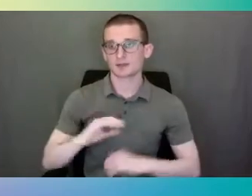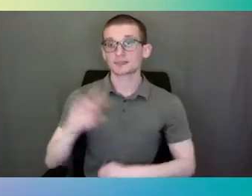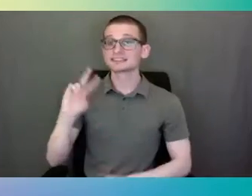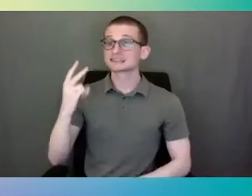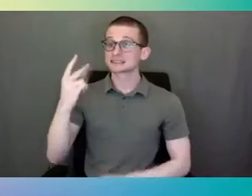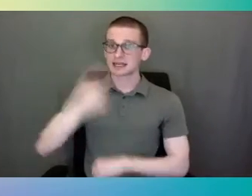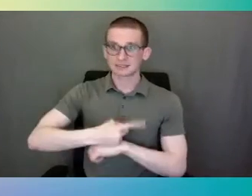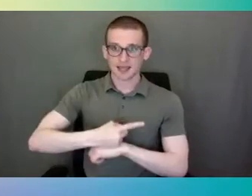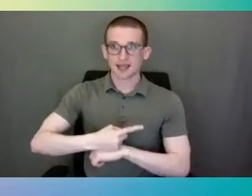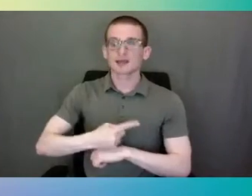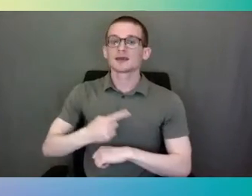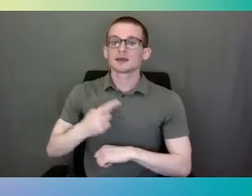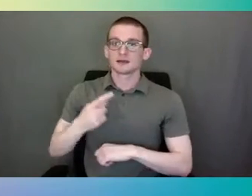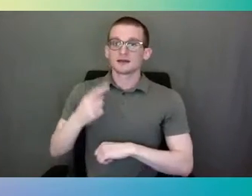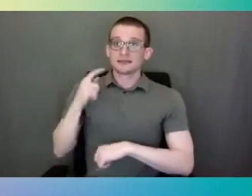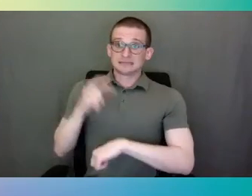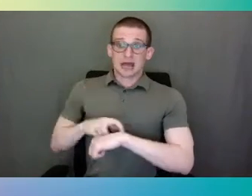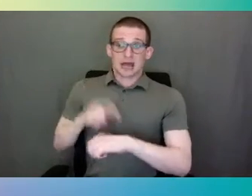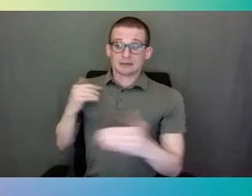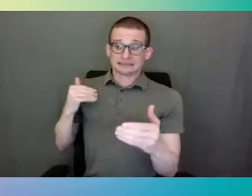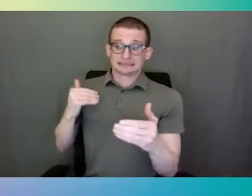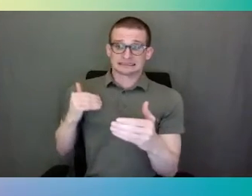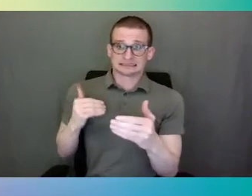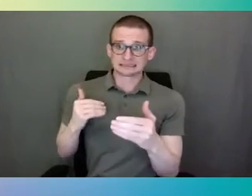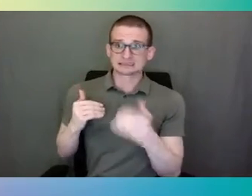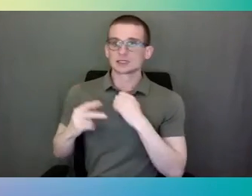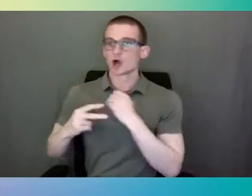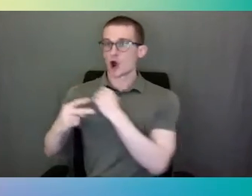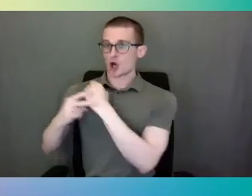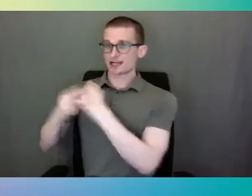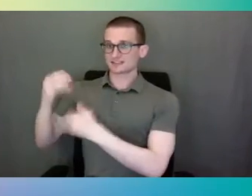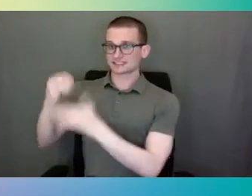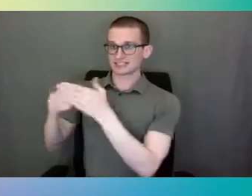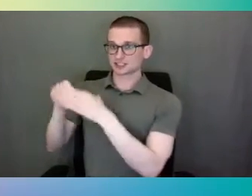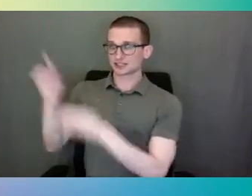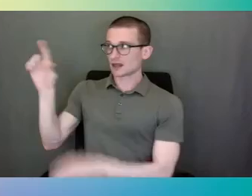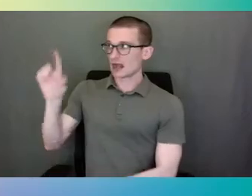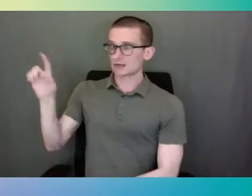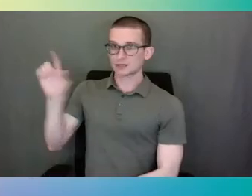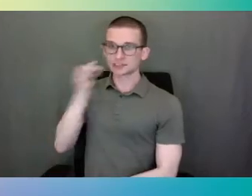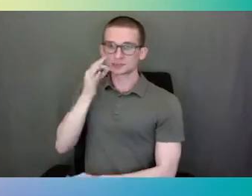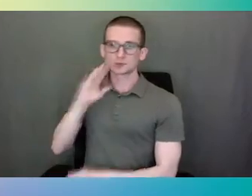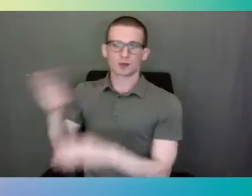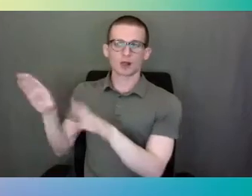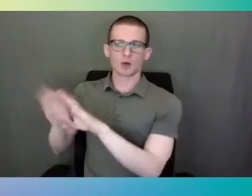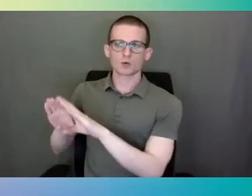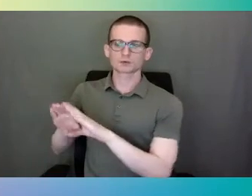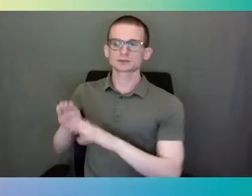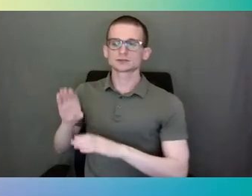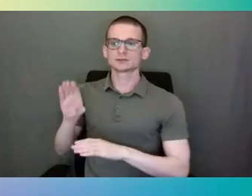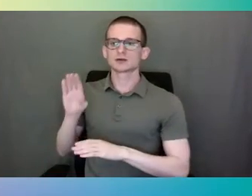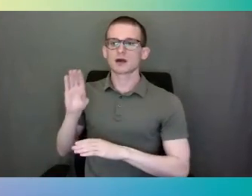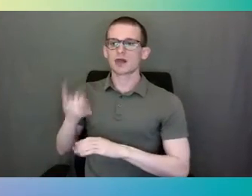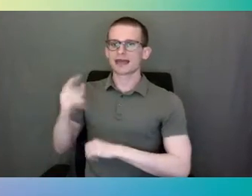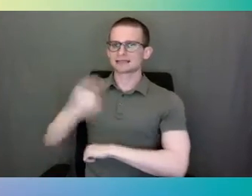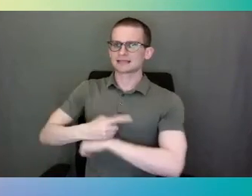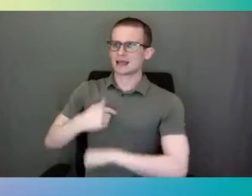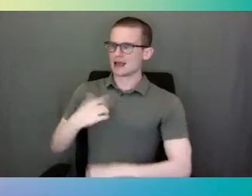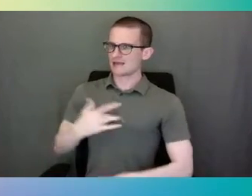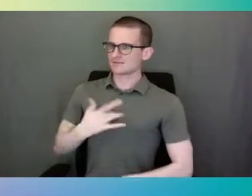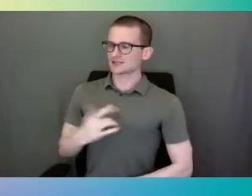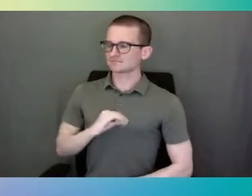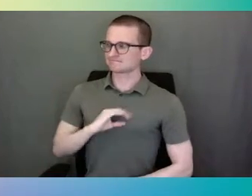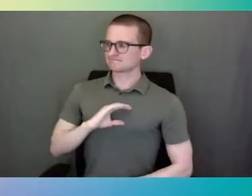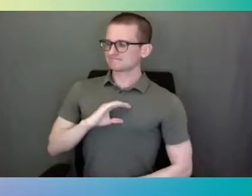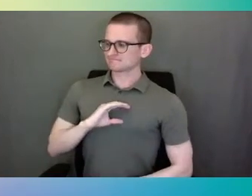time got close for the archive section of the library to close, I felt hopeful. I thought we were pretty close to finding the